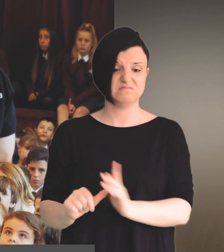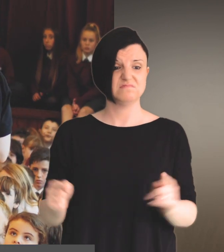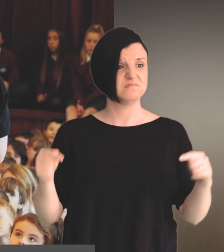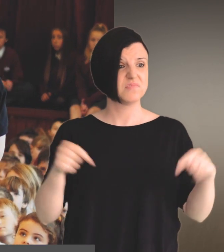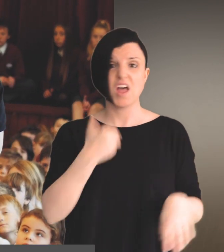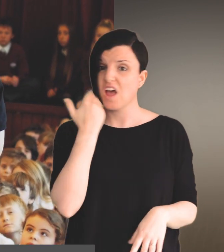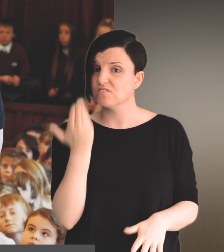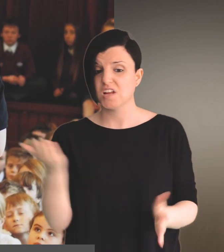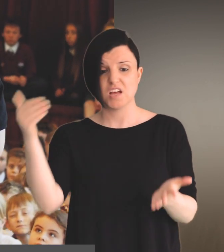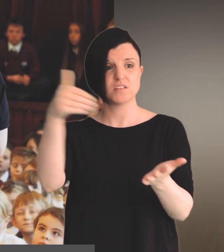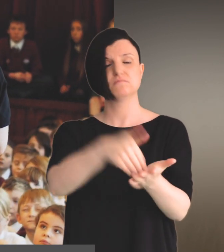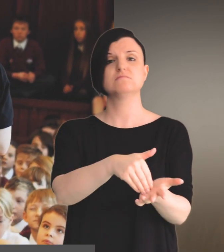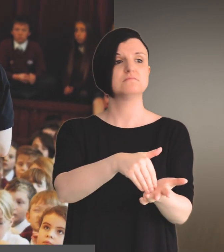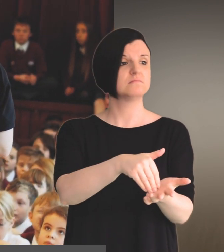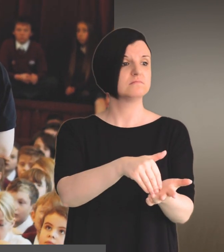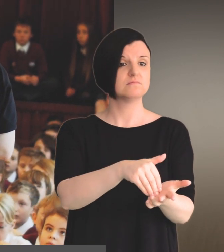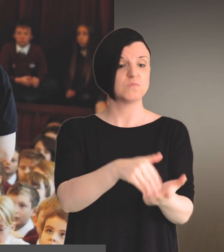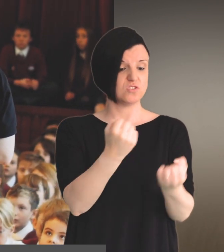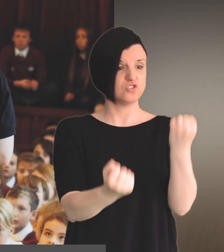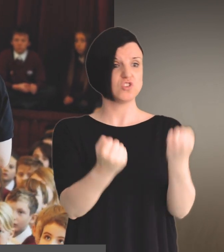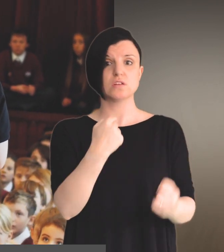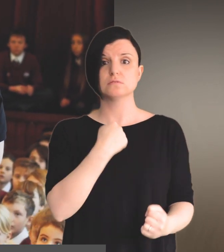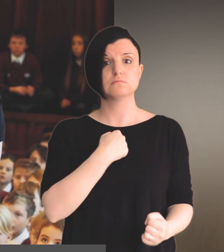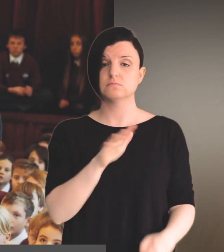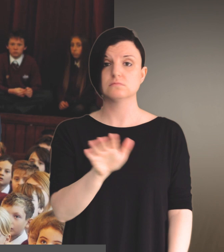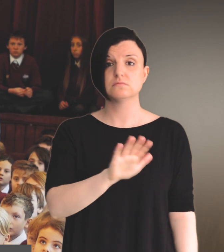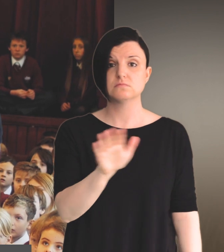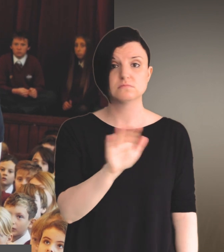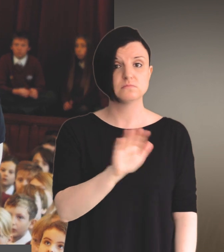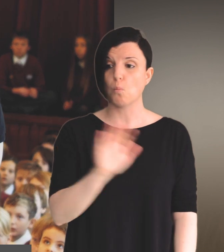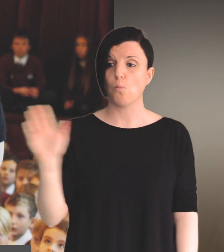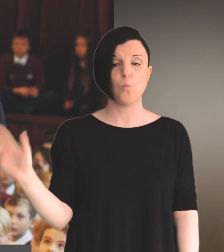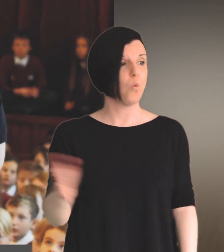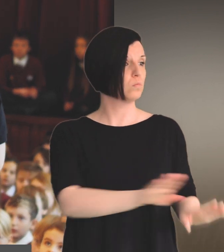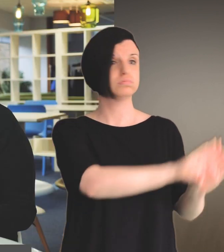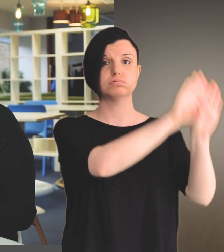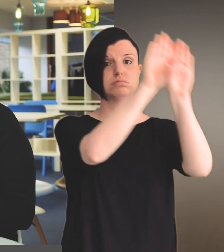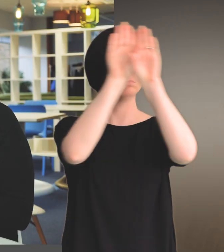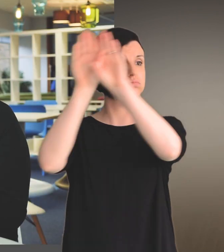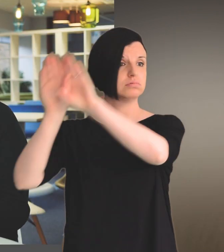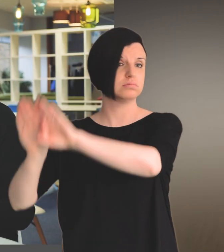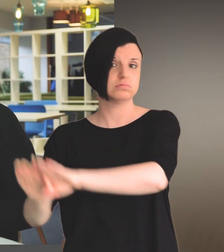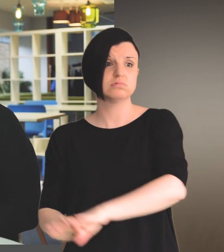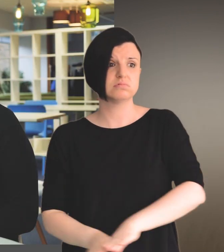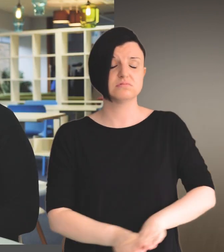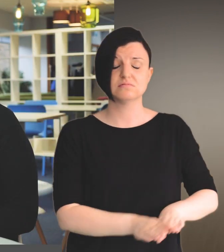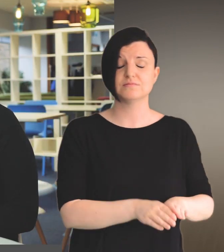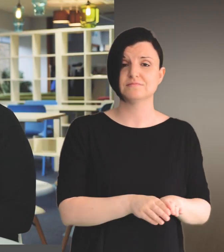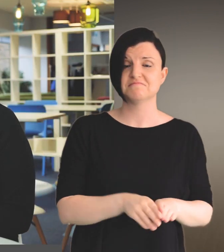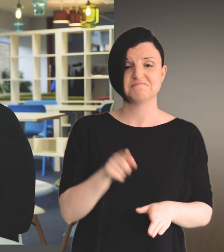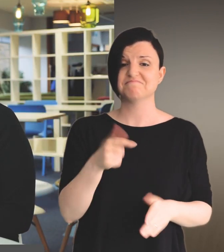So being able to go into work and know that I'm not going to be judged on my own disability, and neither is anybody else. That it's an even playing